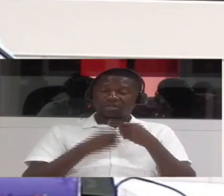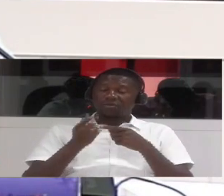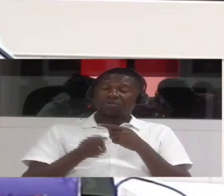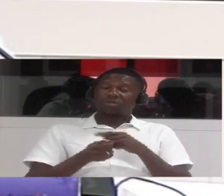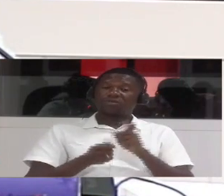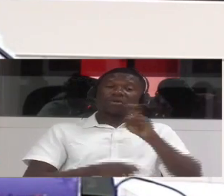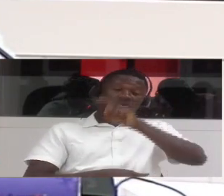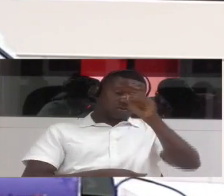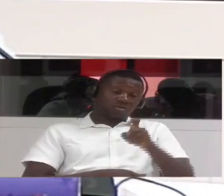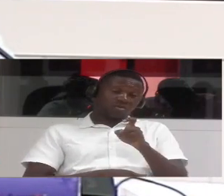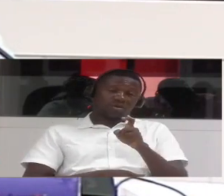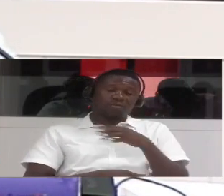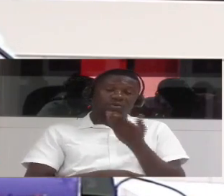have